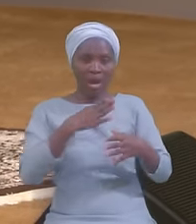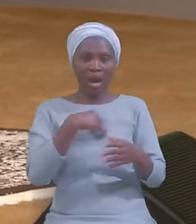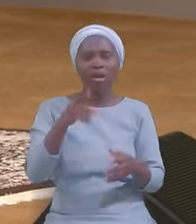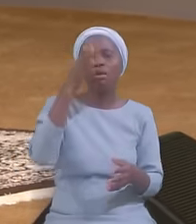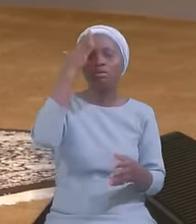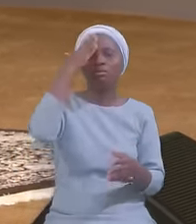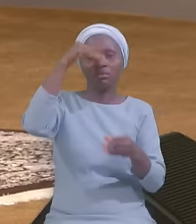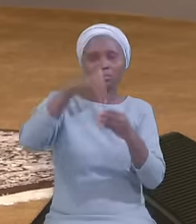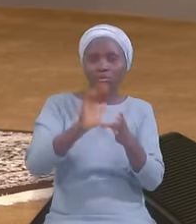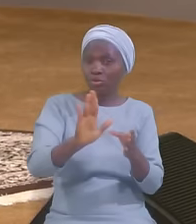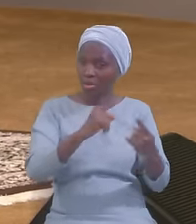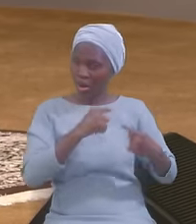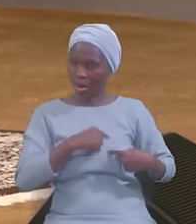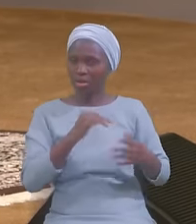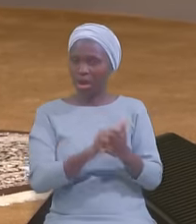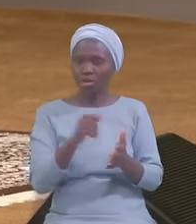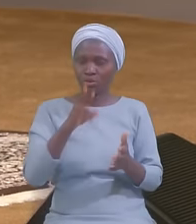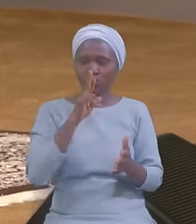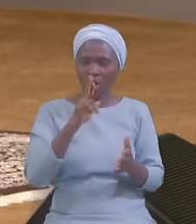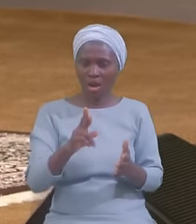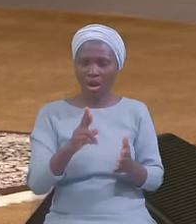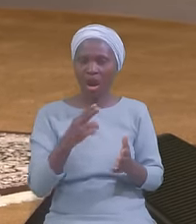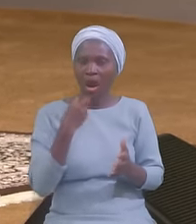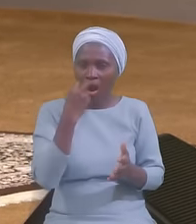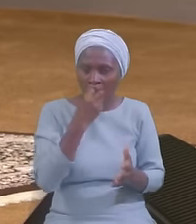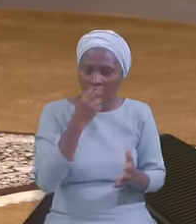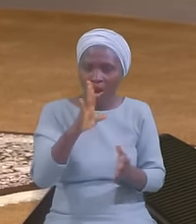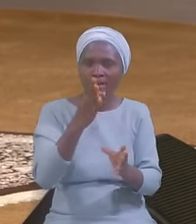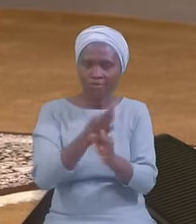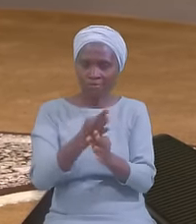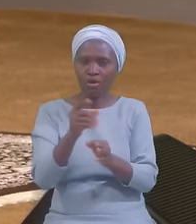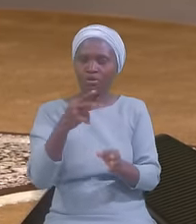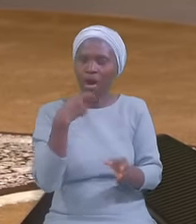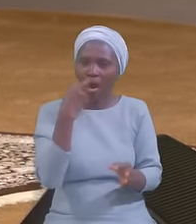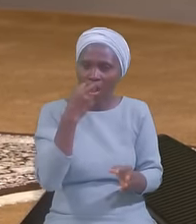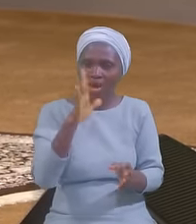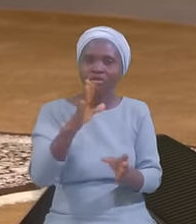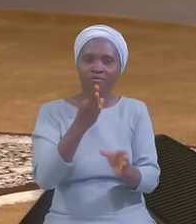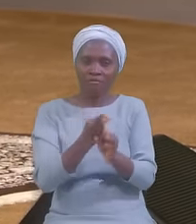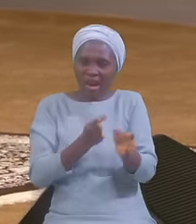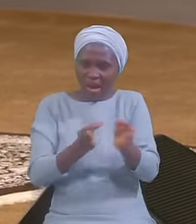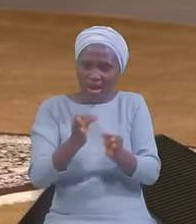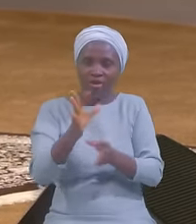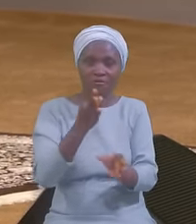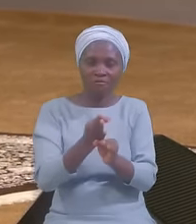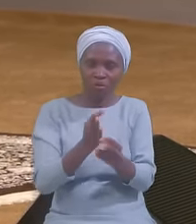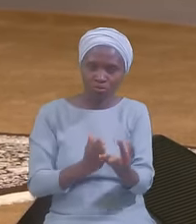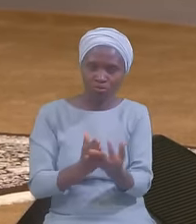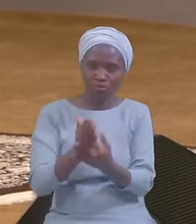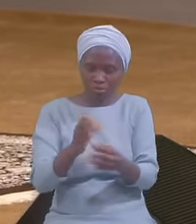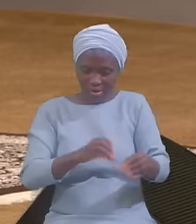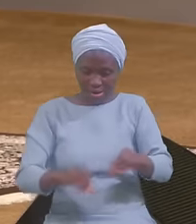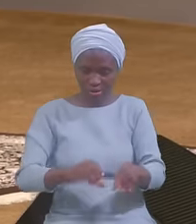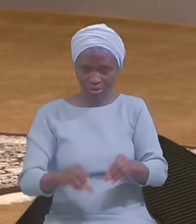in your heart and you express your faith, you express your faith in action. You express